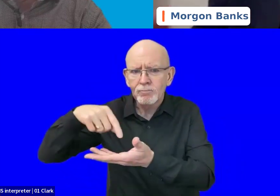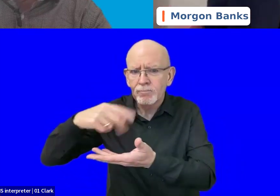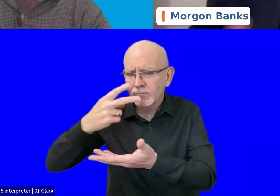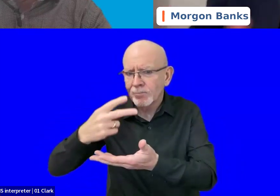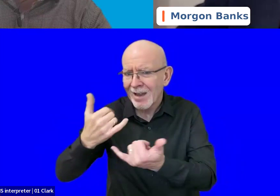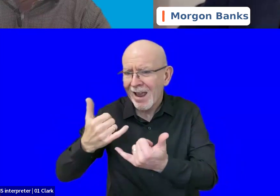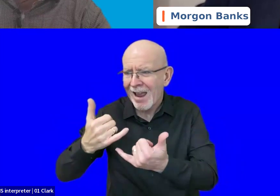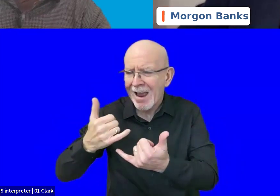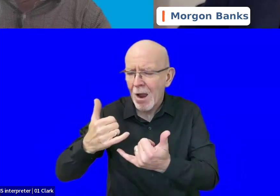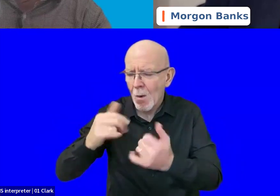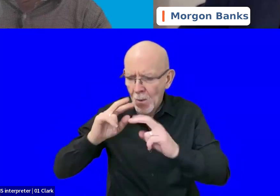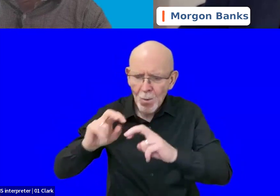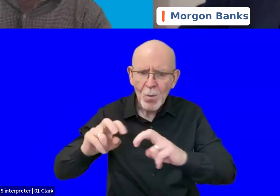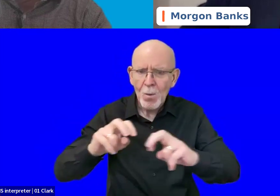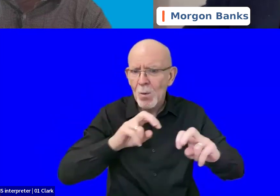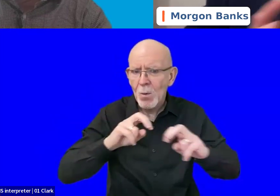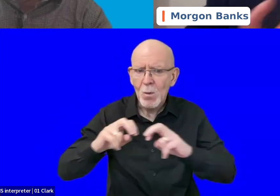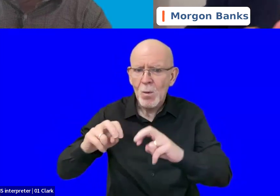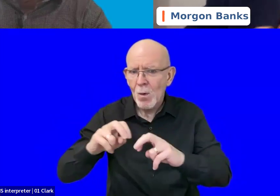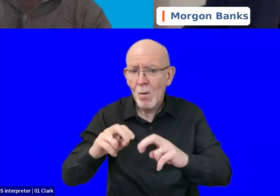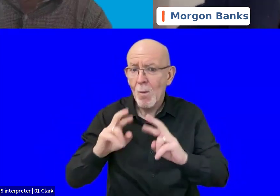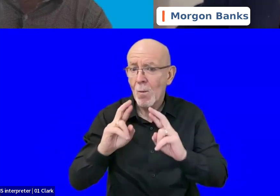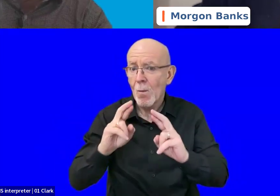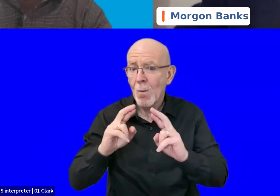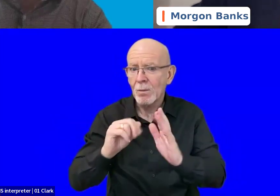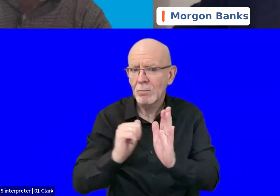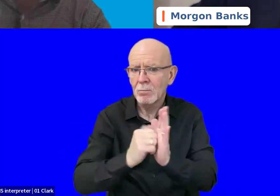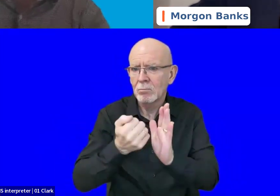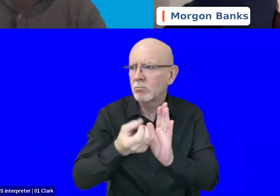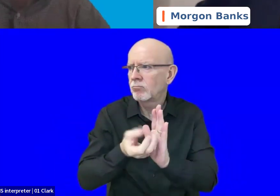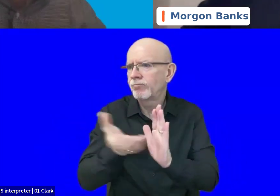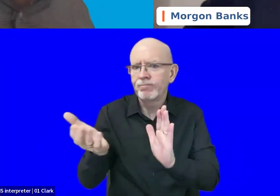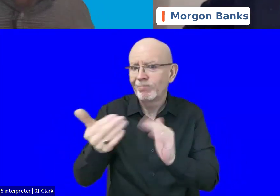me, I can share a draft version.